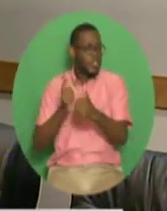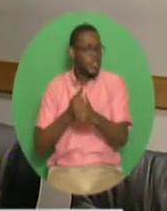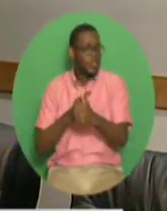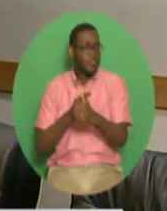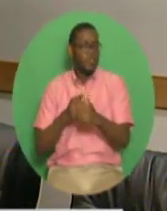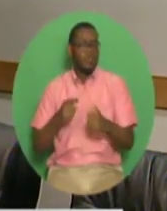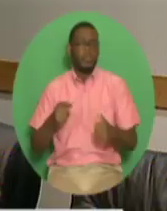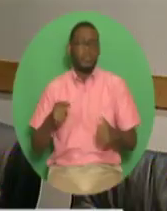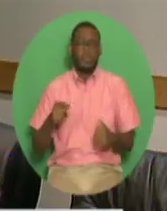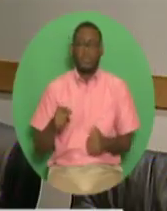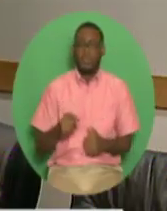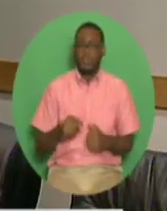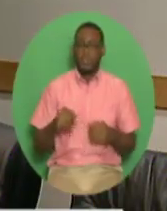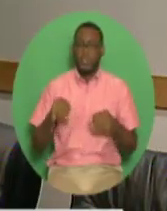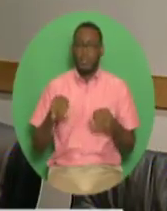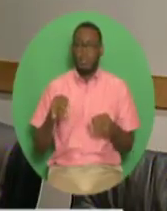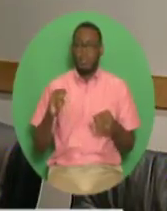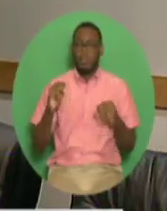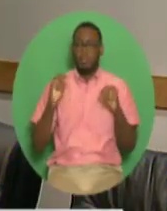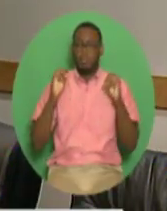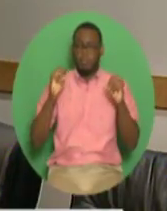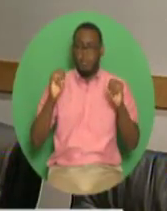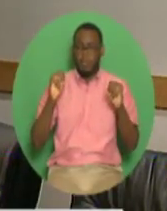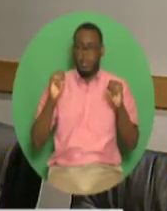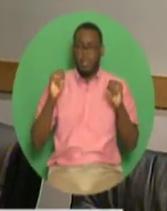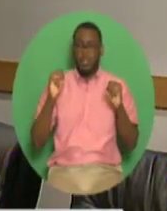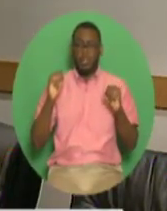very pleased to hear that that will be done this year.